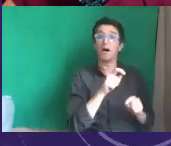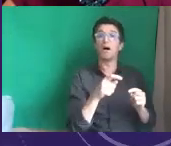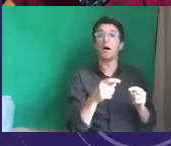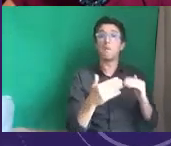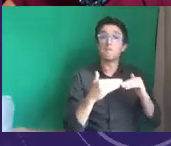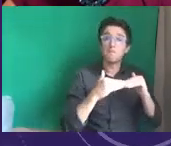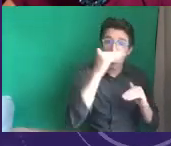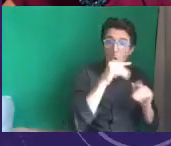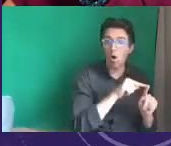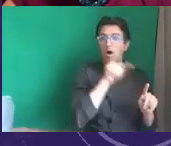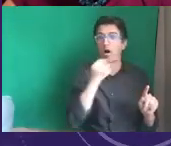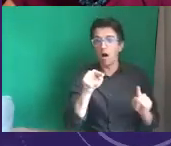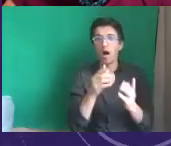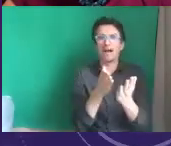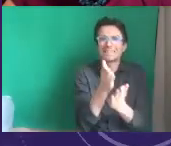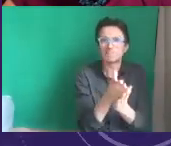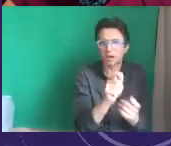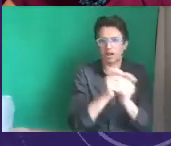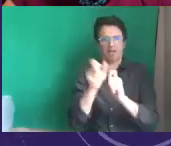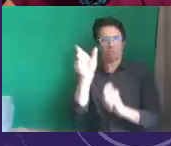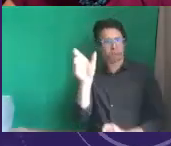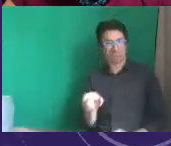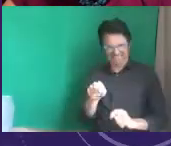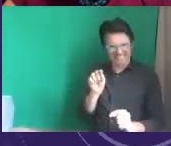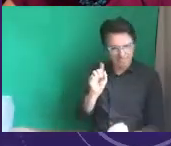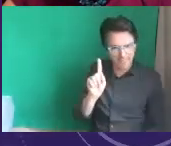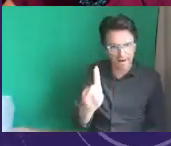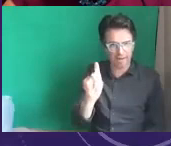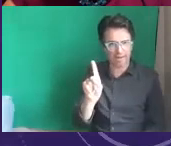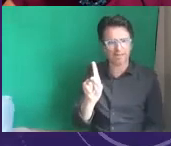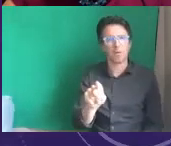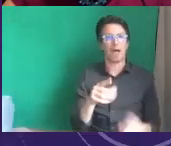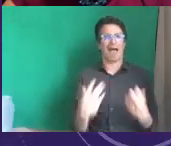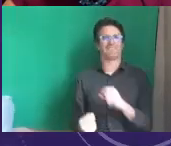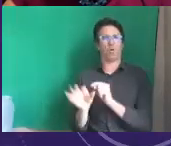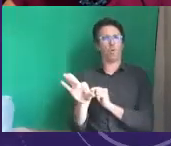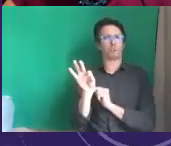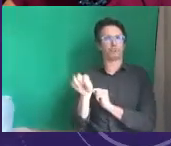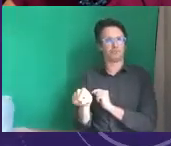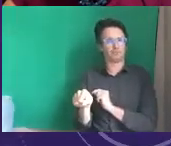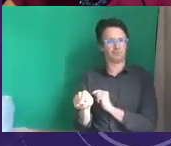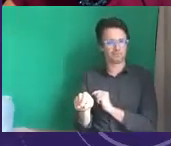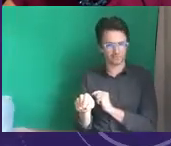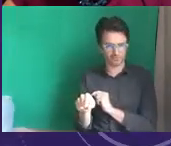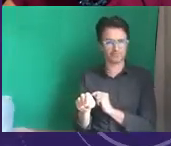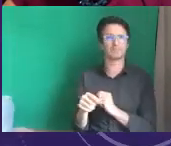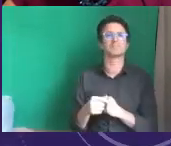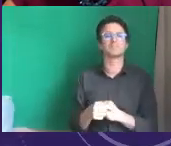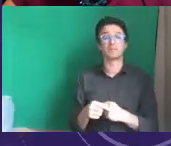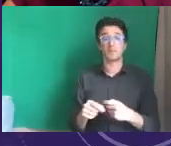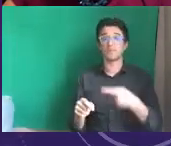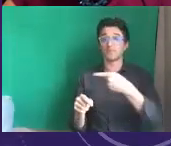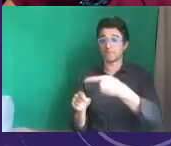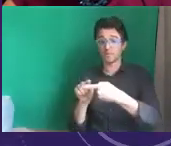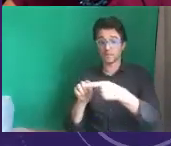What you type in description is only readable by those using a screen reader. It's not information that's going to be